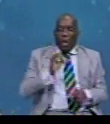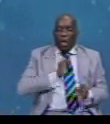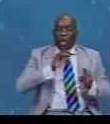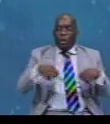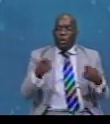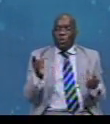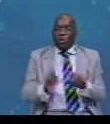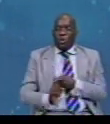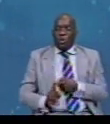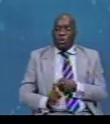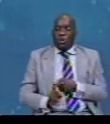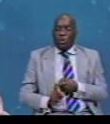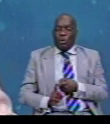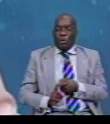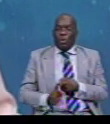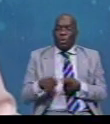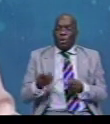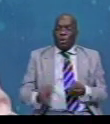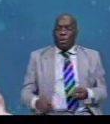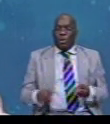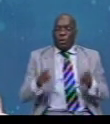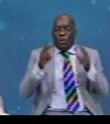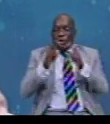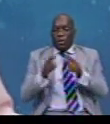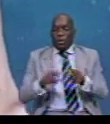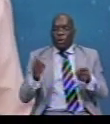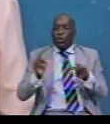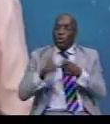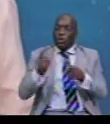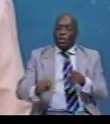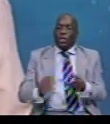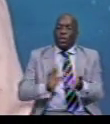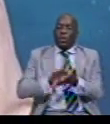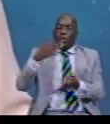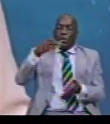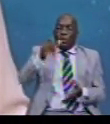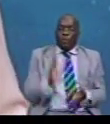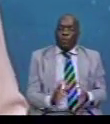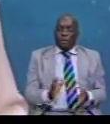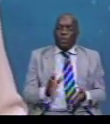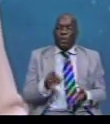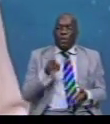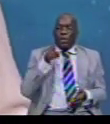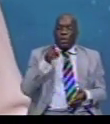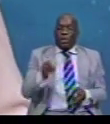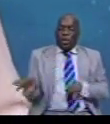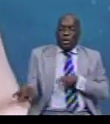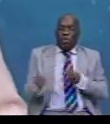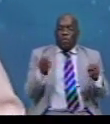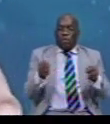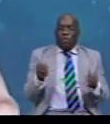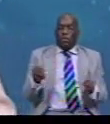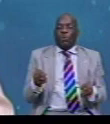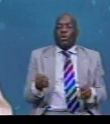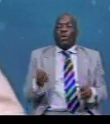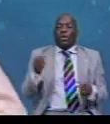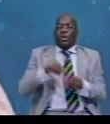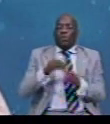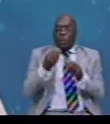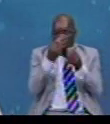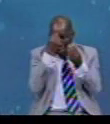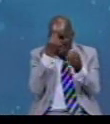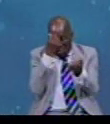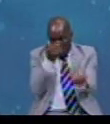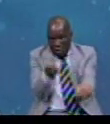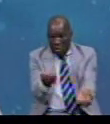see construction work? To the glory of God, I moved in obedience to the word of God and got to the village. And when I got to